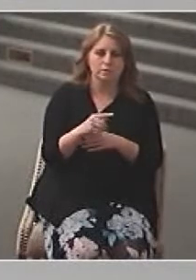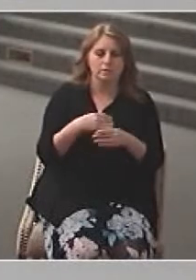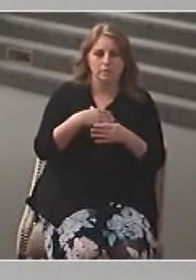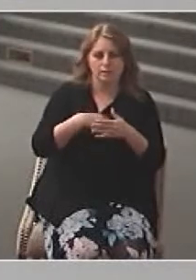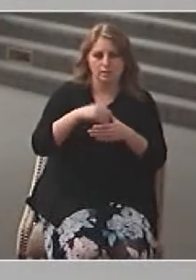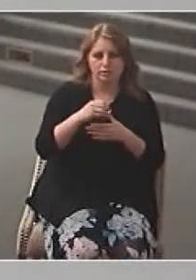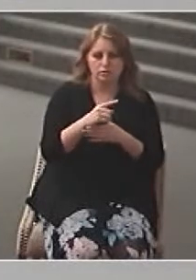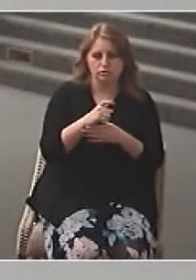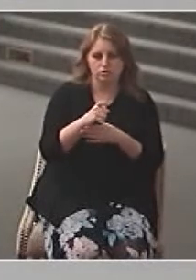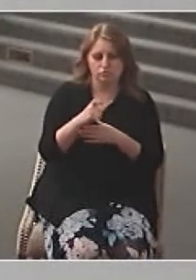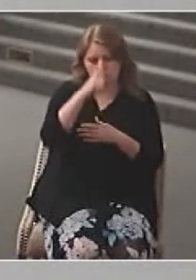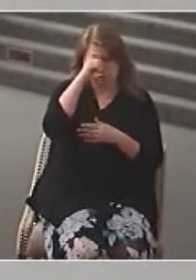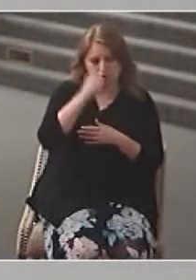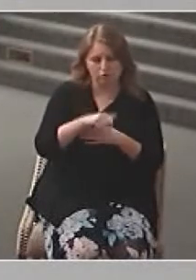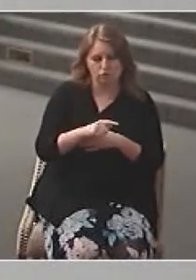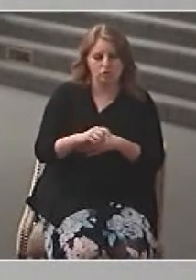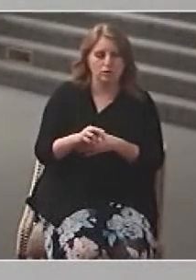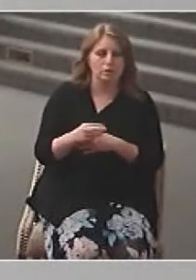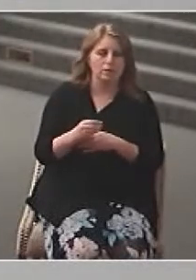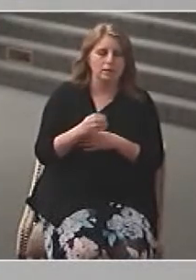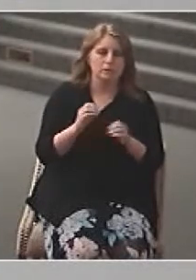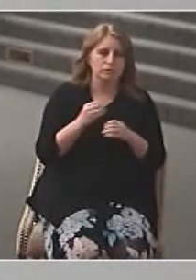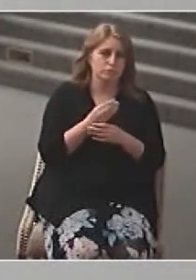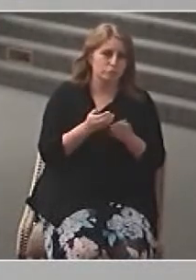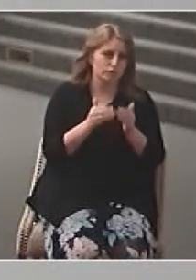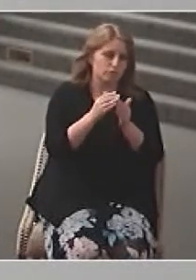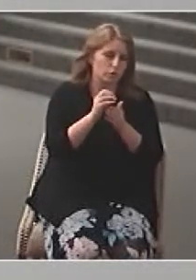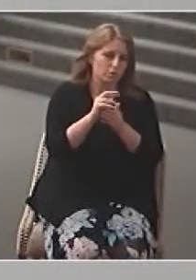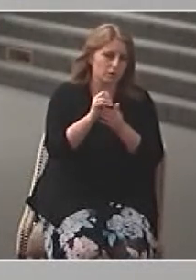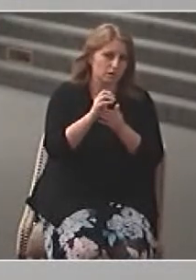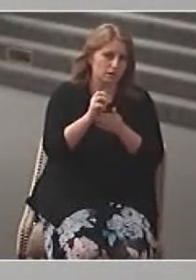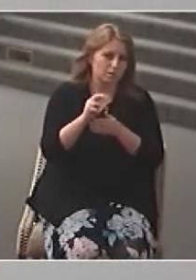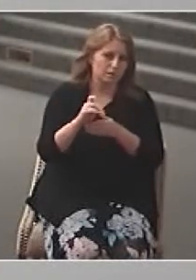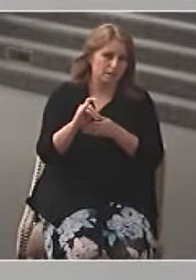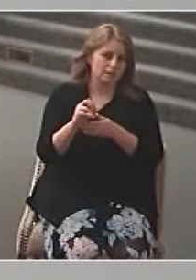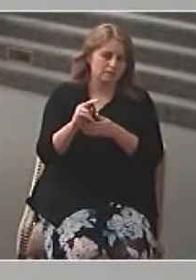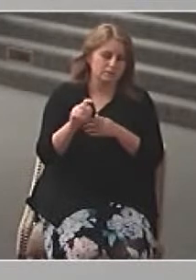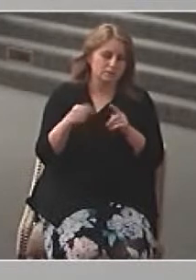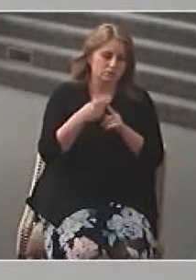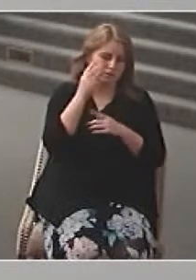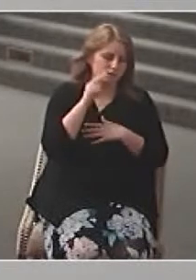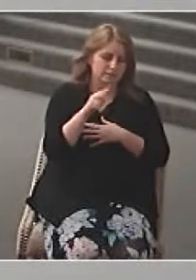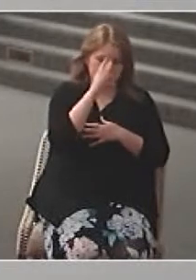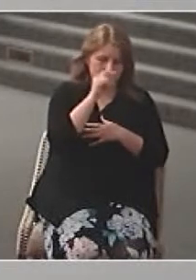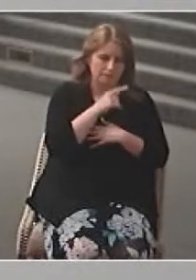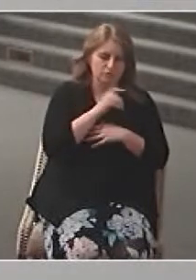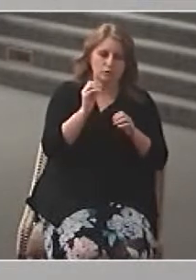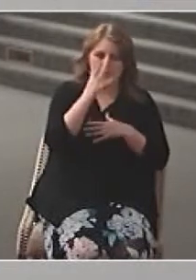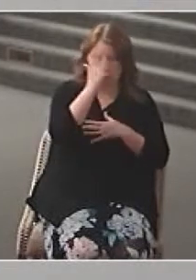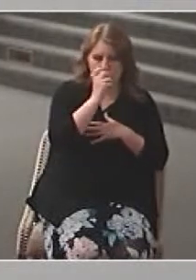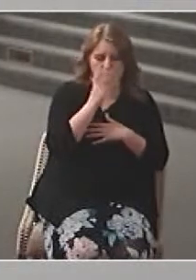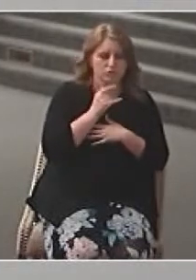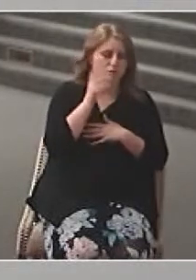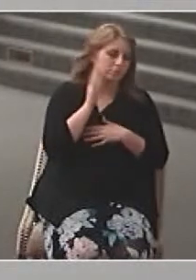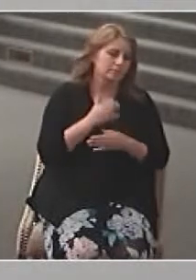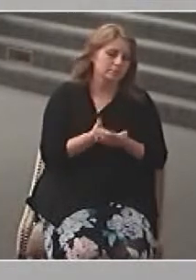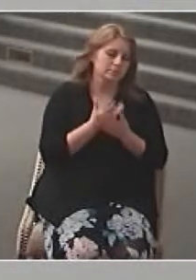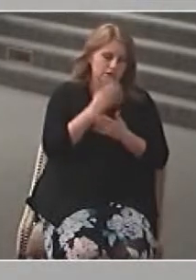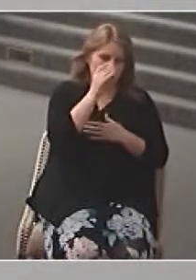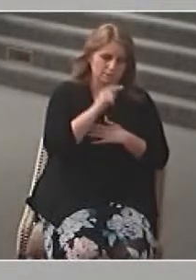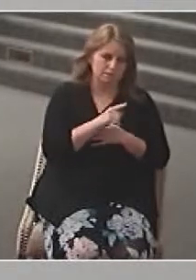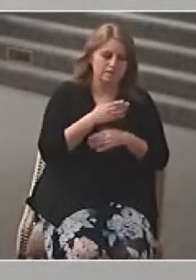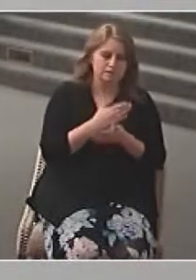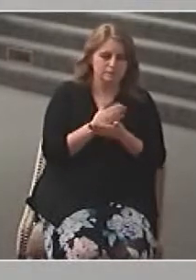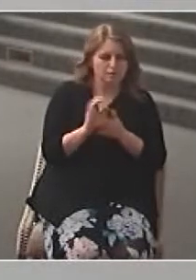out of a dry ground. He hath no form nor comeliness, and when we shall see him, there is no beauty that we should desire him. He is despised